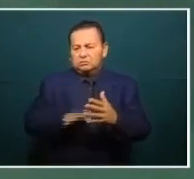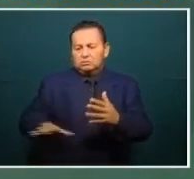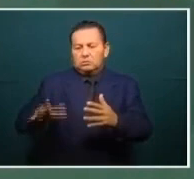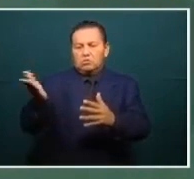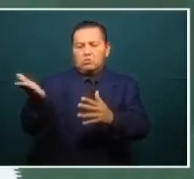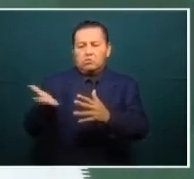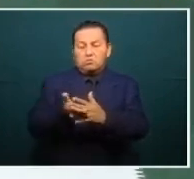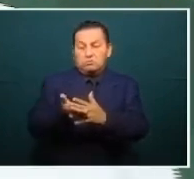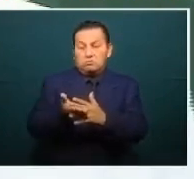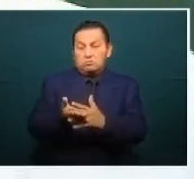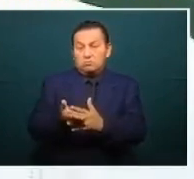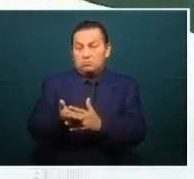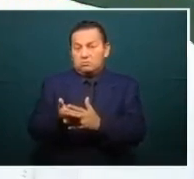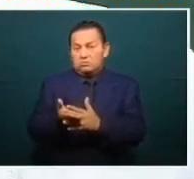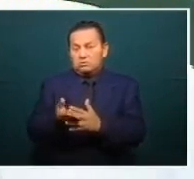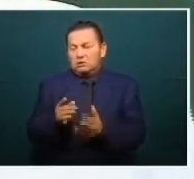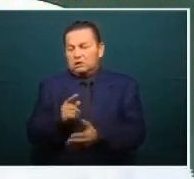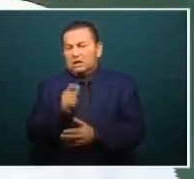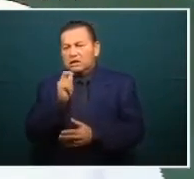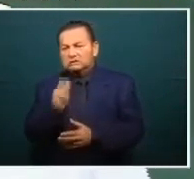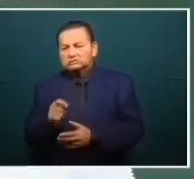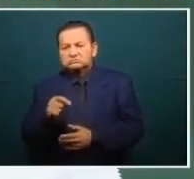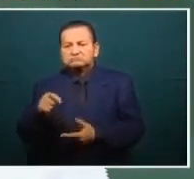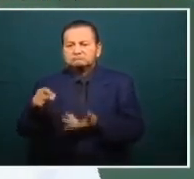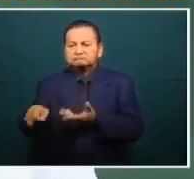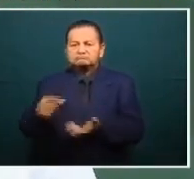Half of the migrants